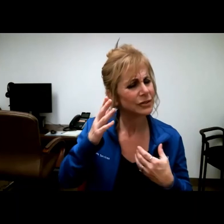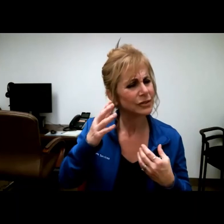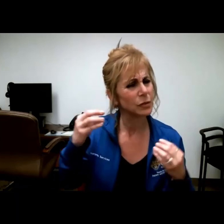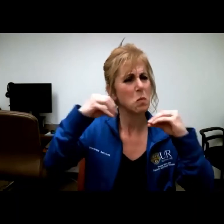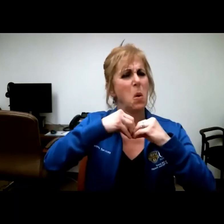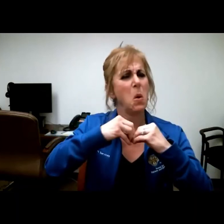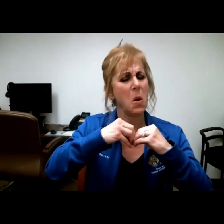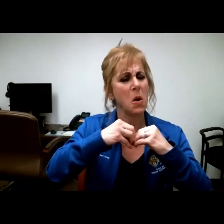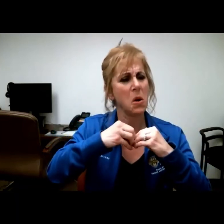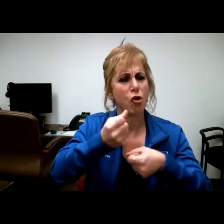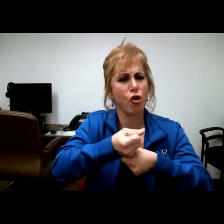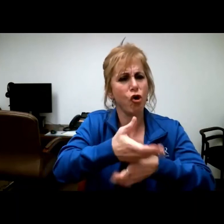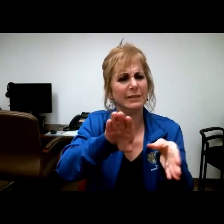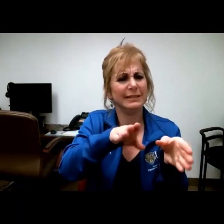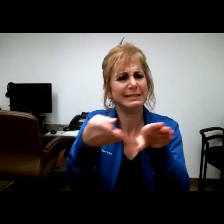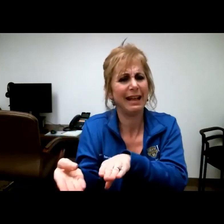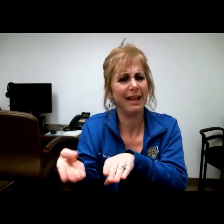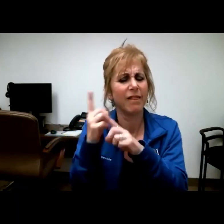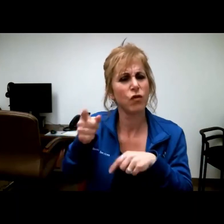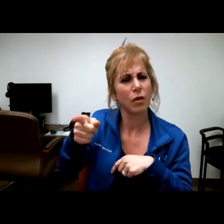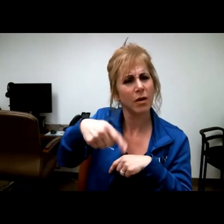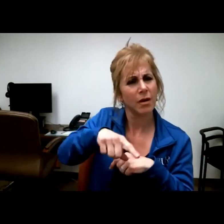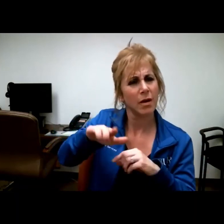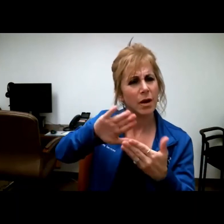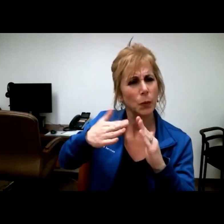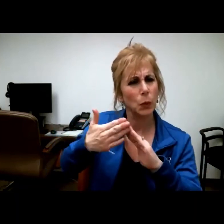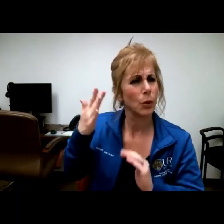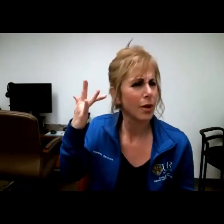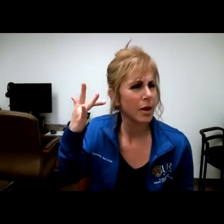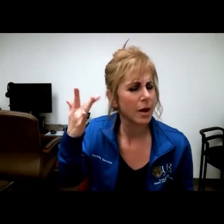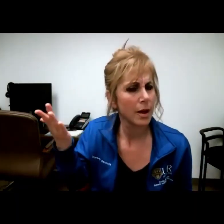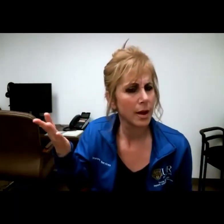it, but it does